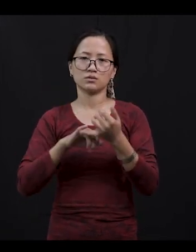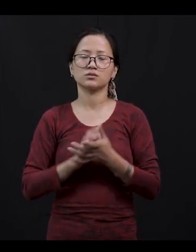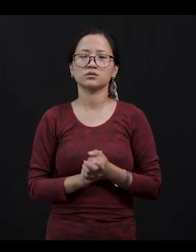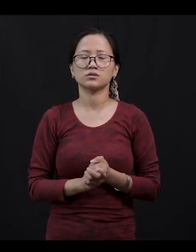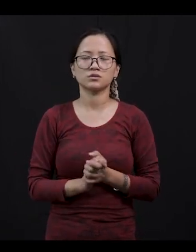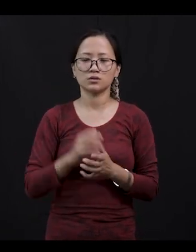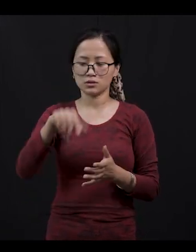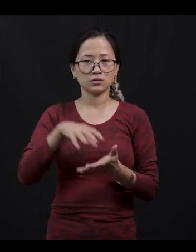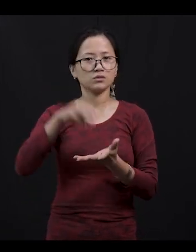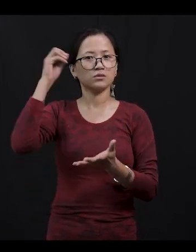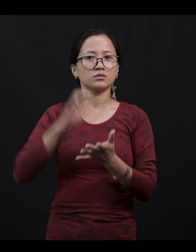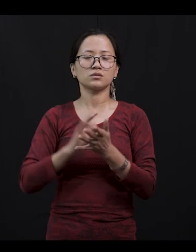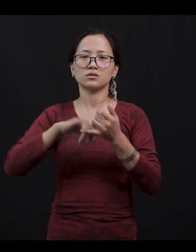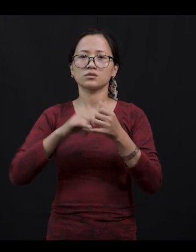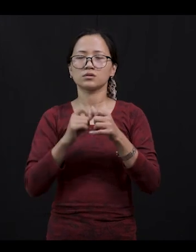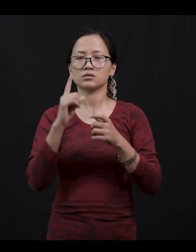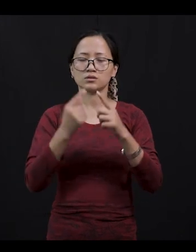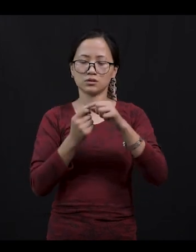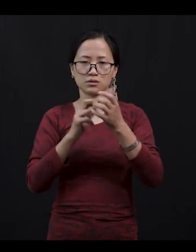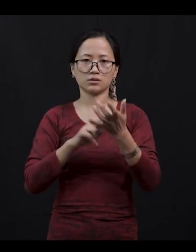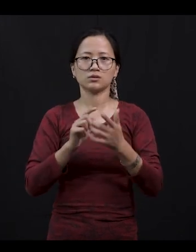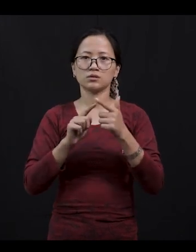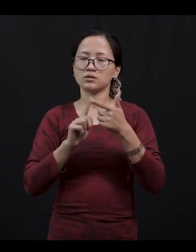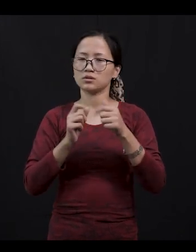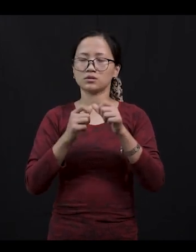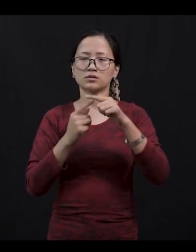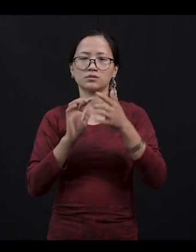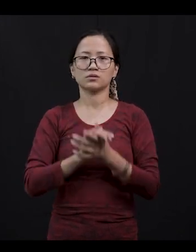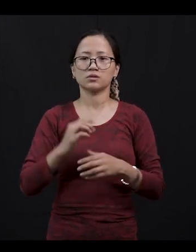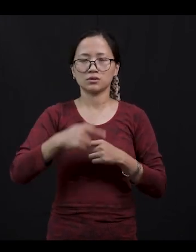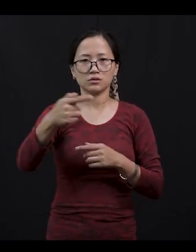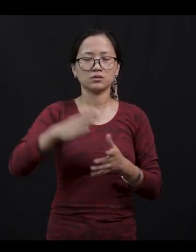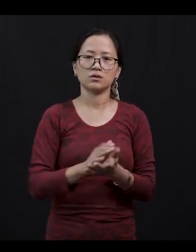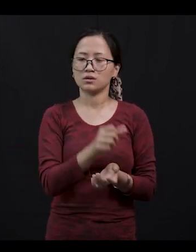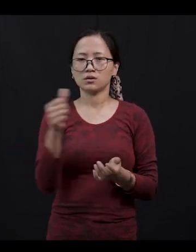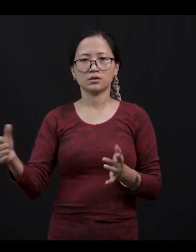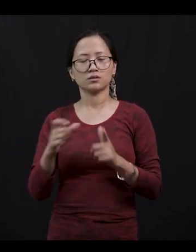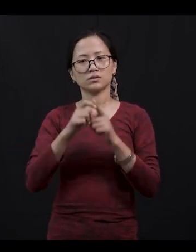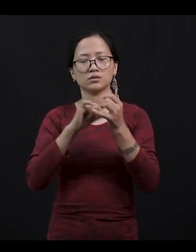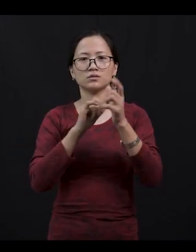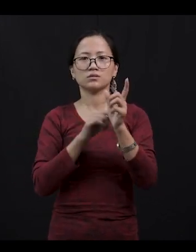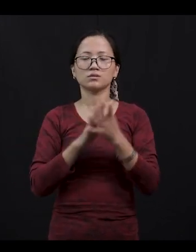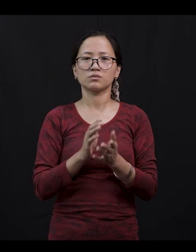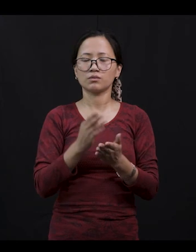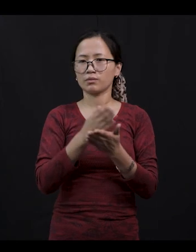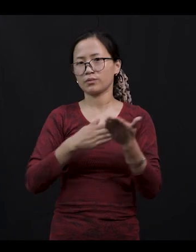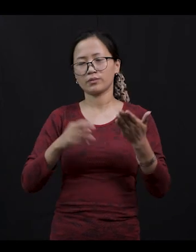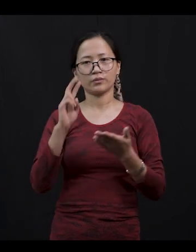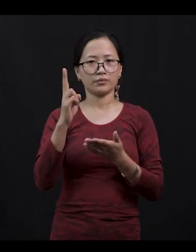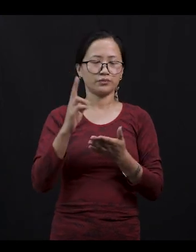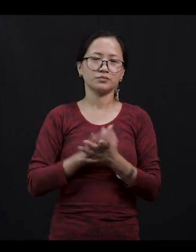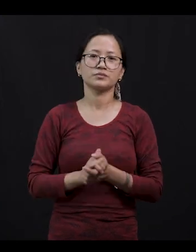we learned today in the Sultanate period, part 1, and we are going to continue with the other dynasties in part number 2. So